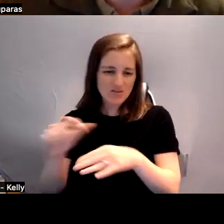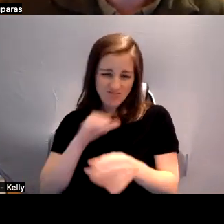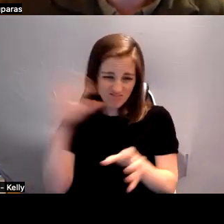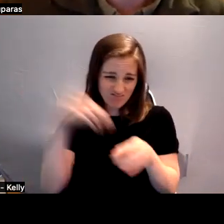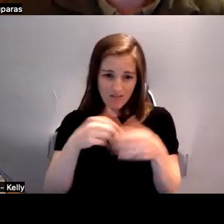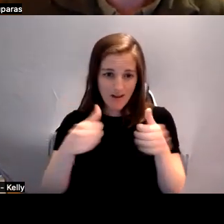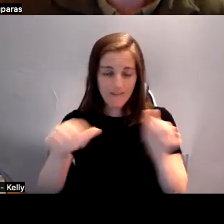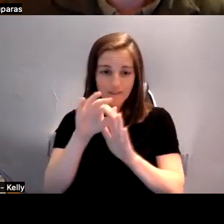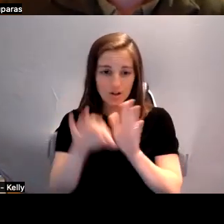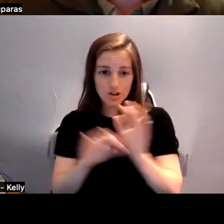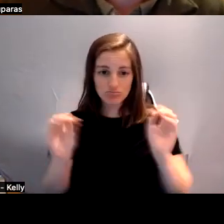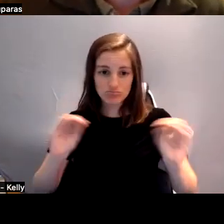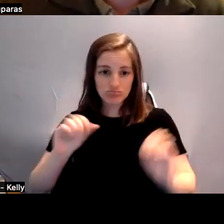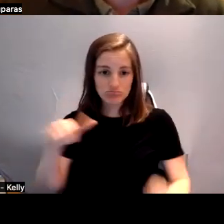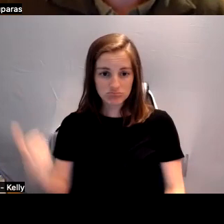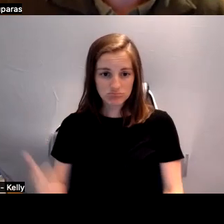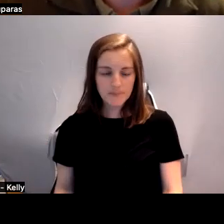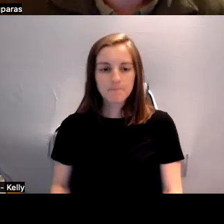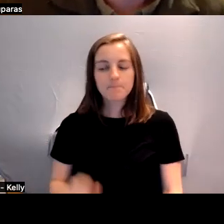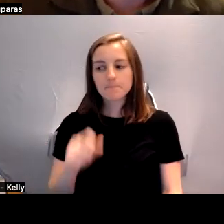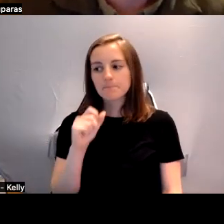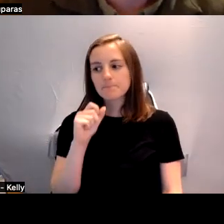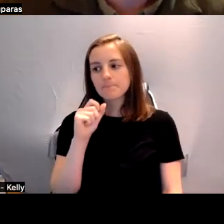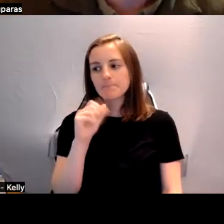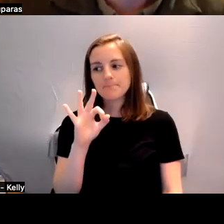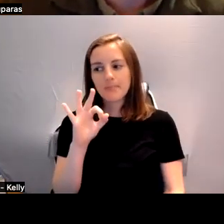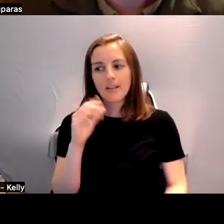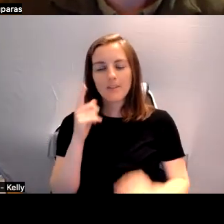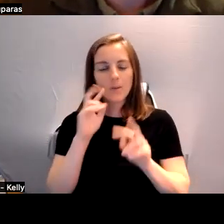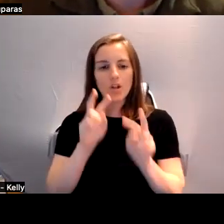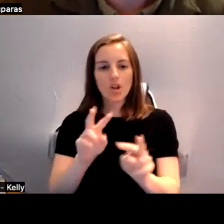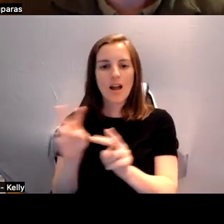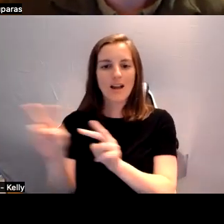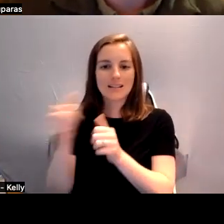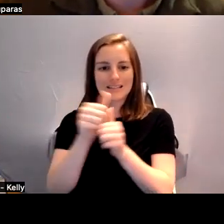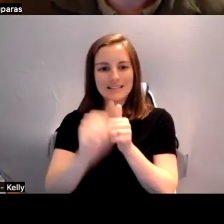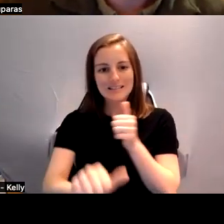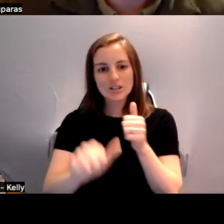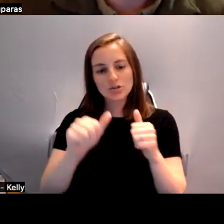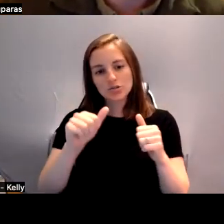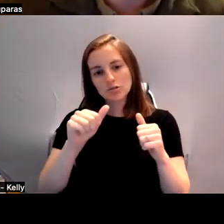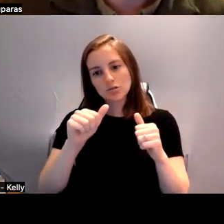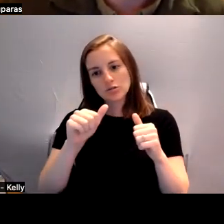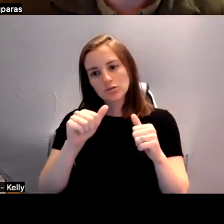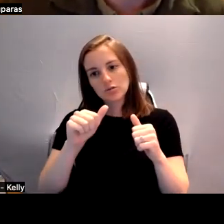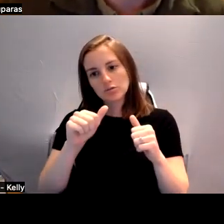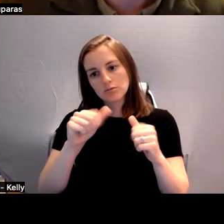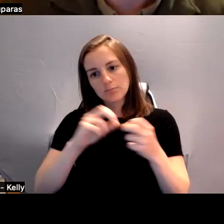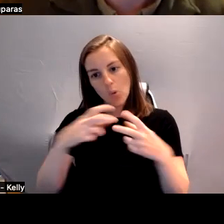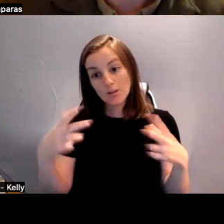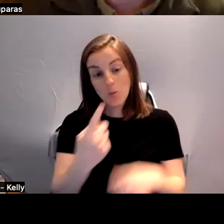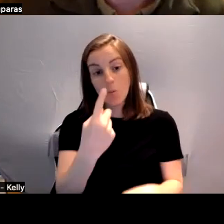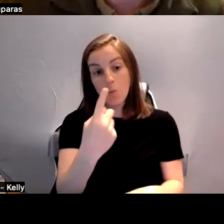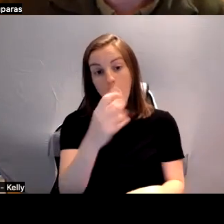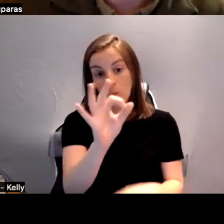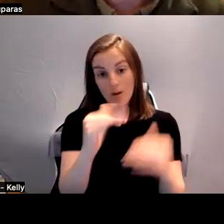other things. If we look at the protein by protein basis, so one dot is one protein. I think this is